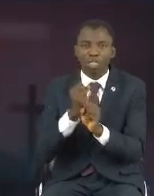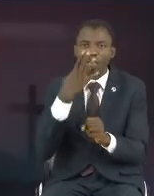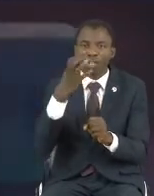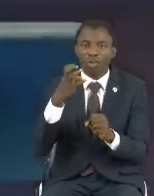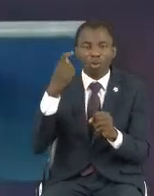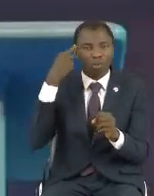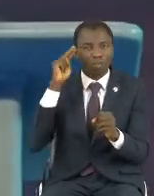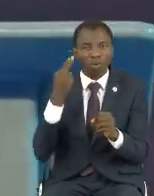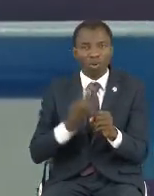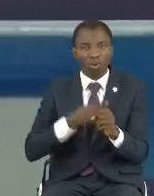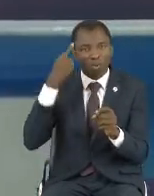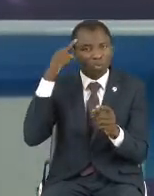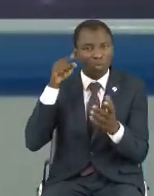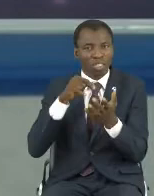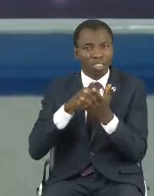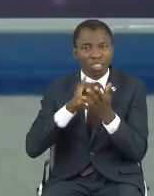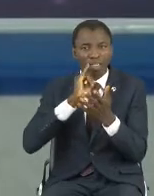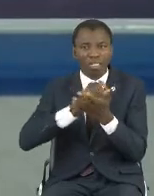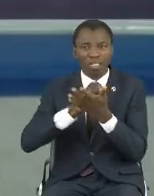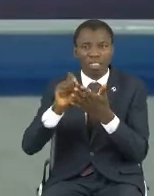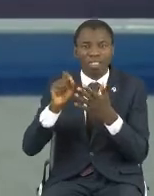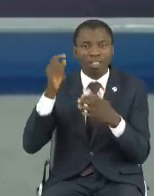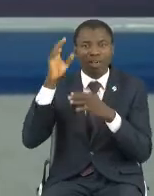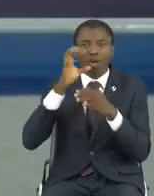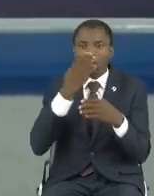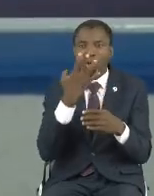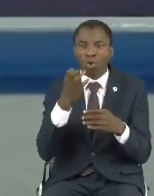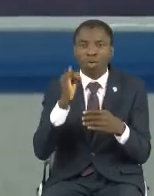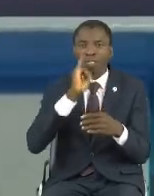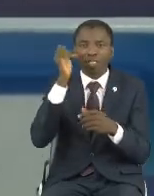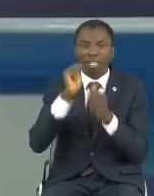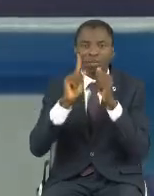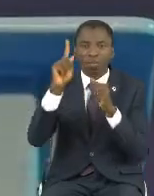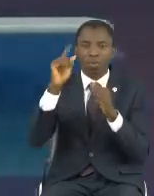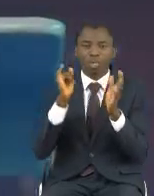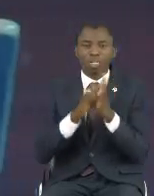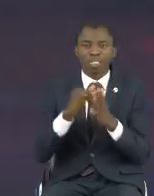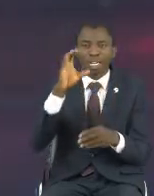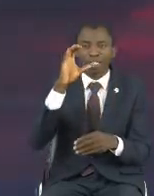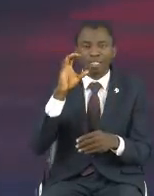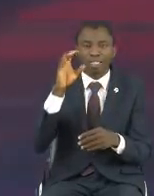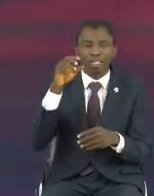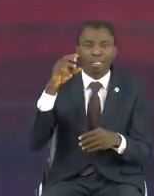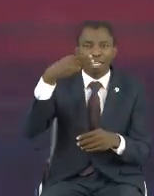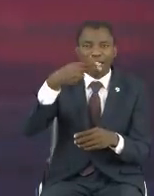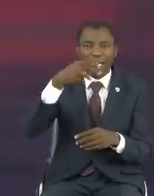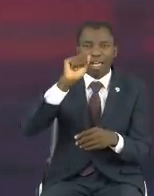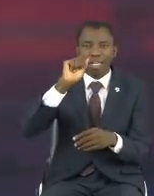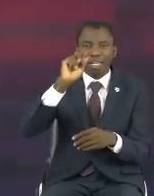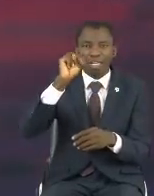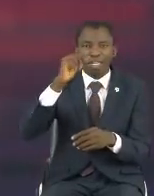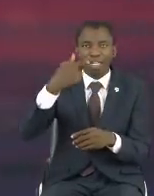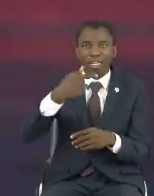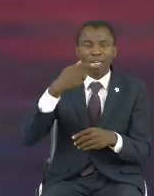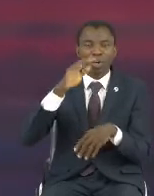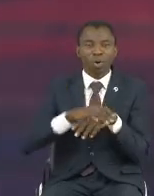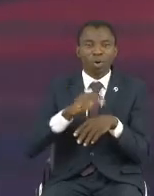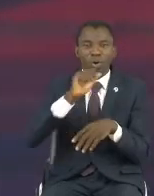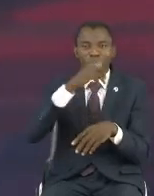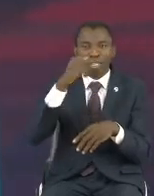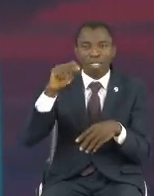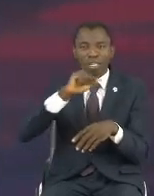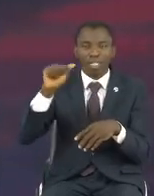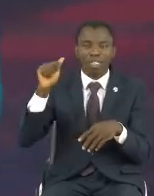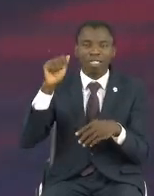written, cursed is everyone that hangeth on a tree. Look at verse 14. In